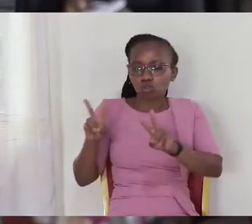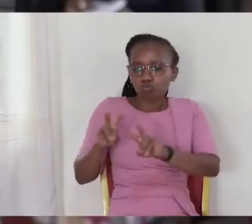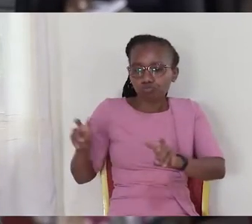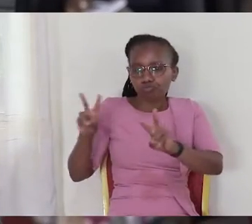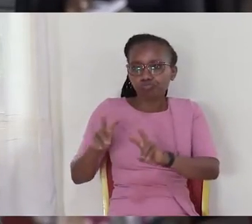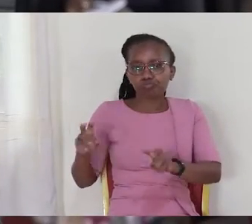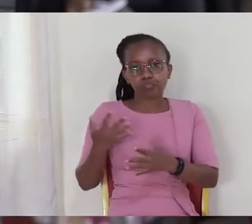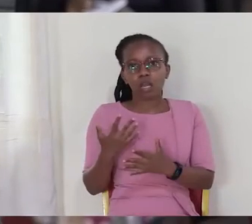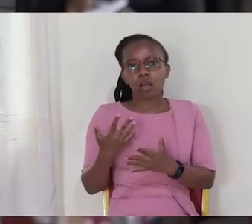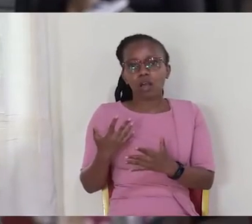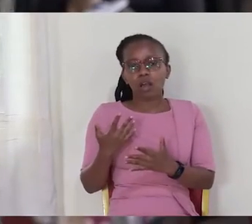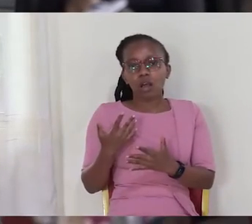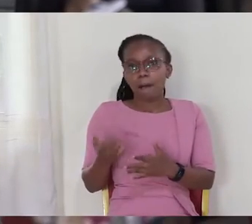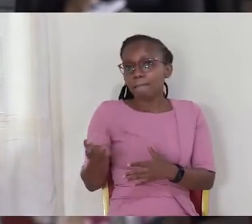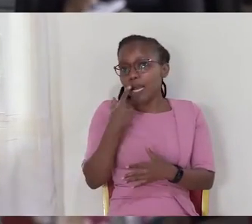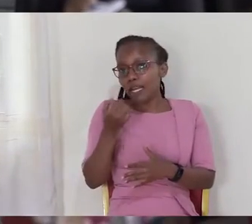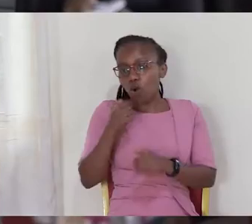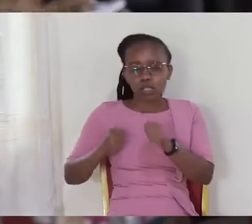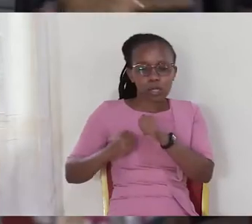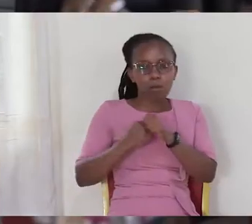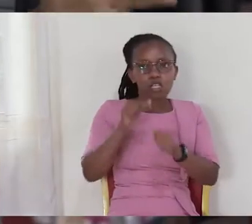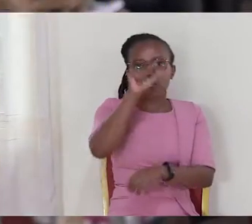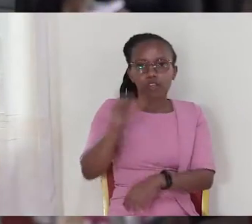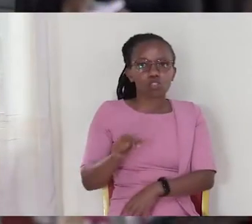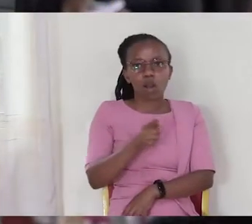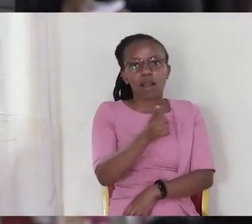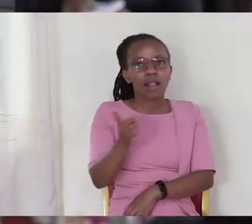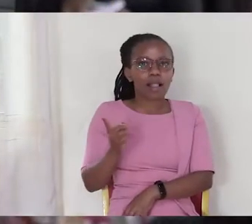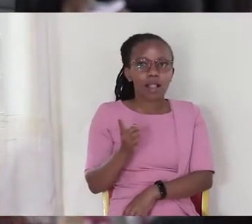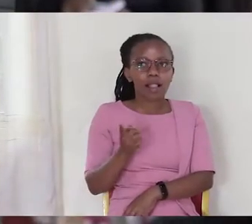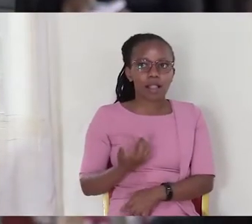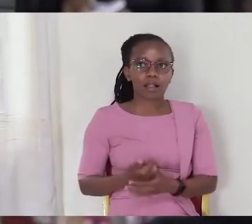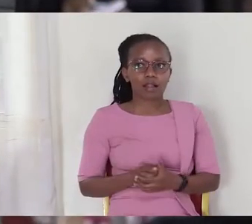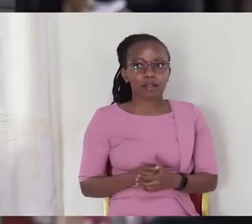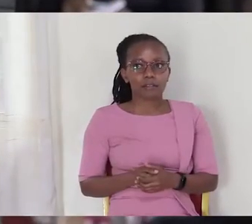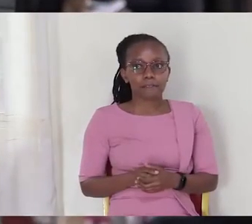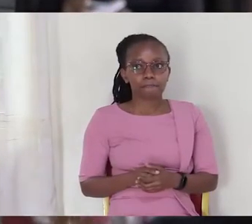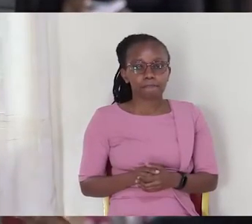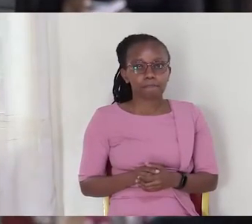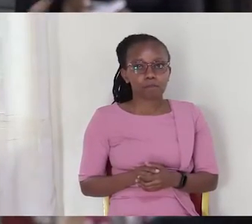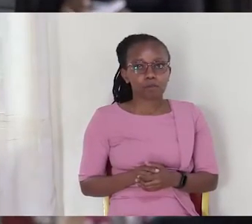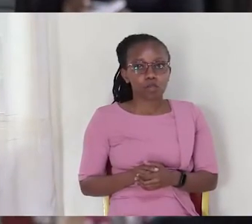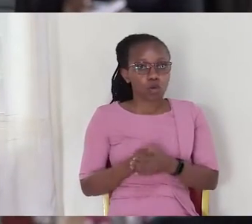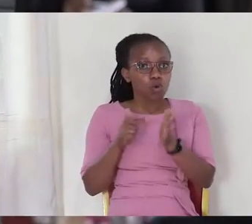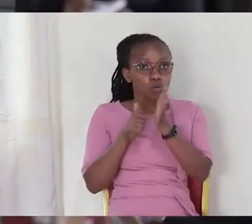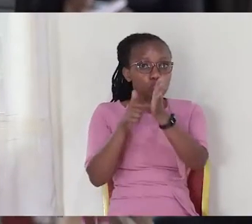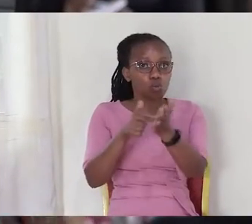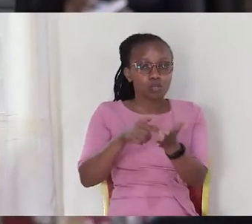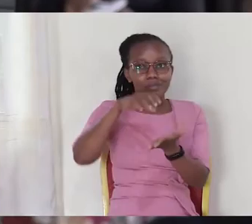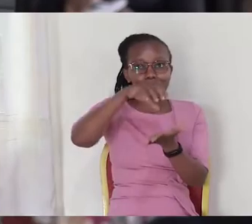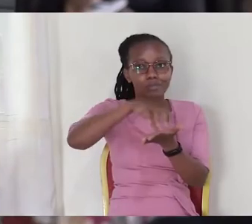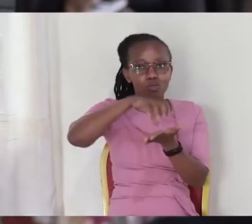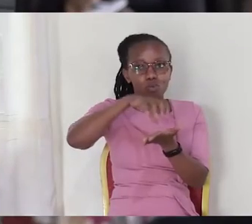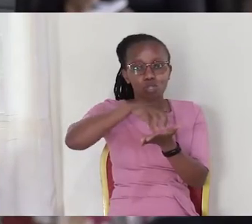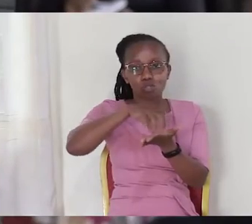support from the healthcare facilities in those regions. Now you can see that kind of context. Just to show that these kind of situations, sometimes they are